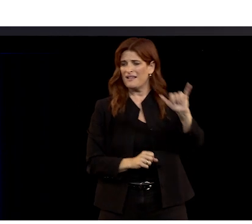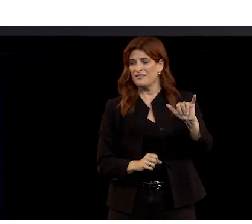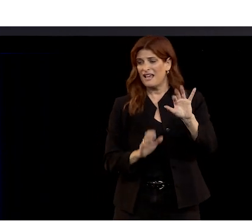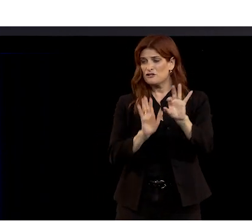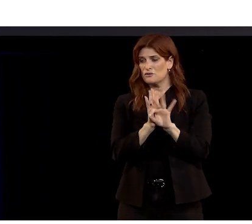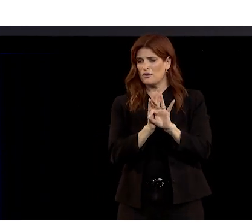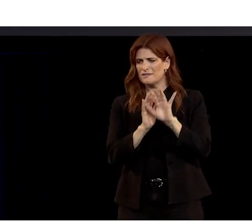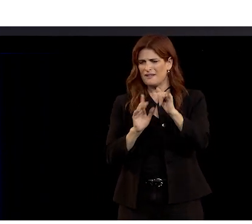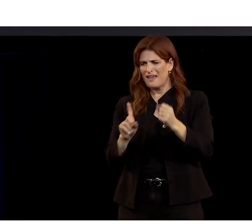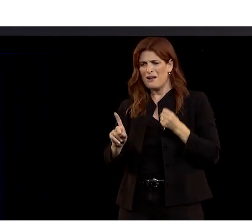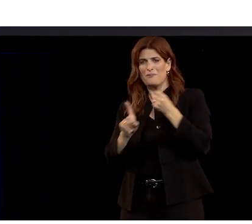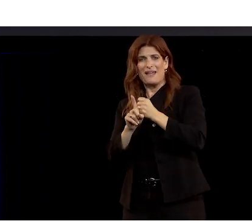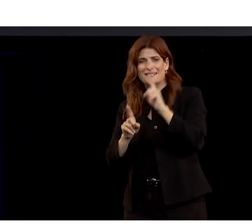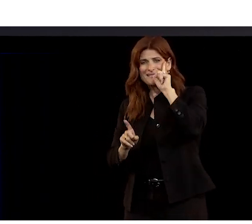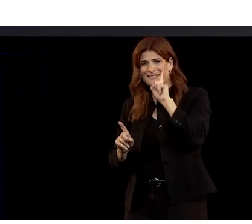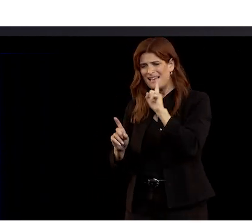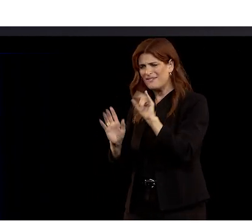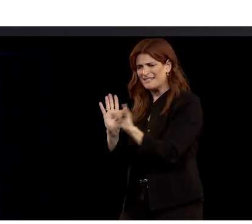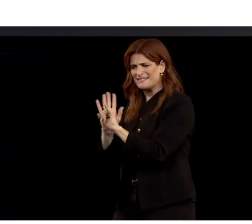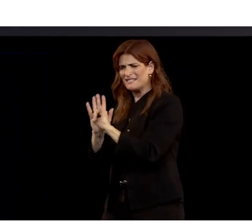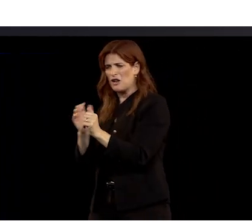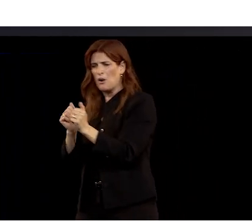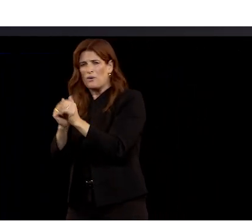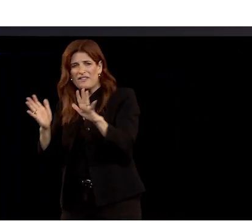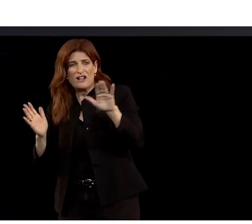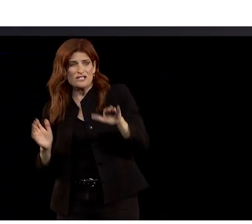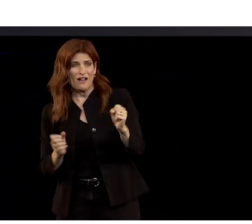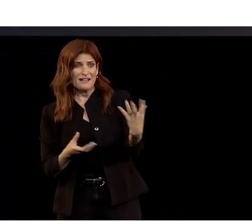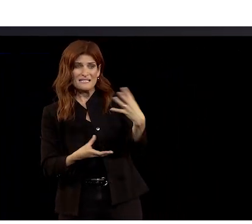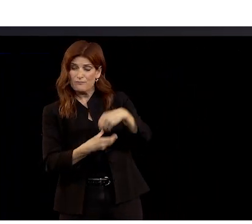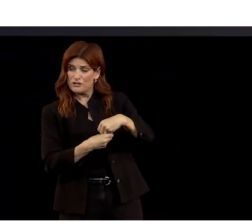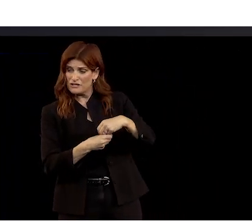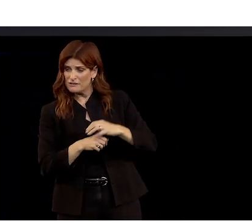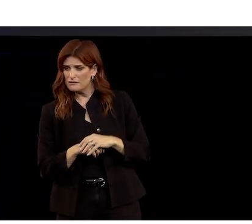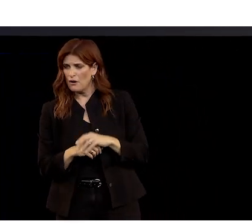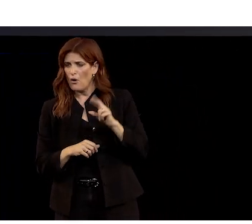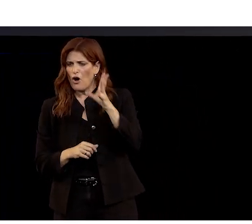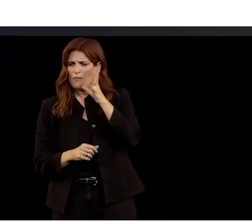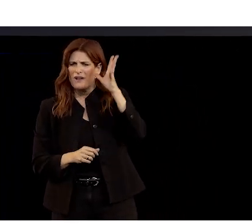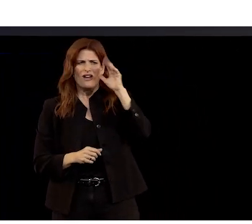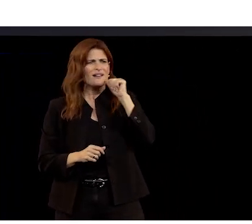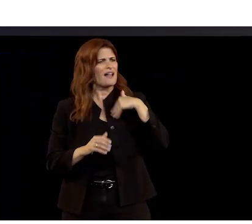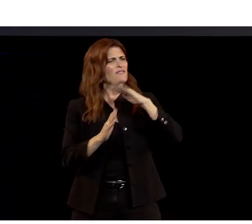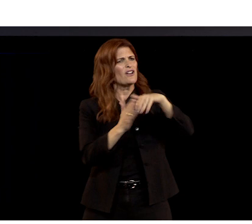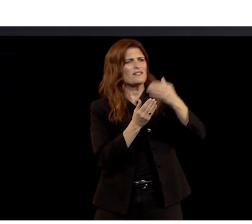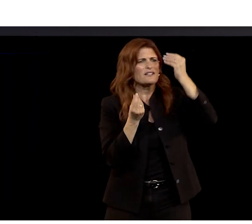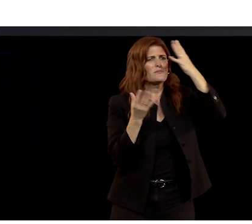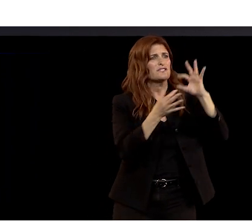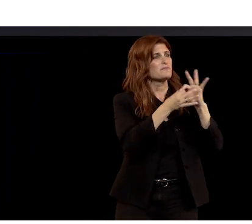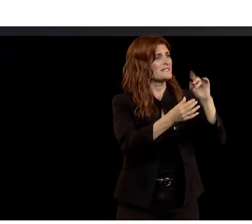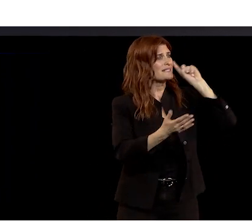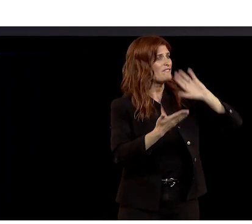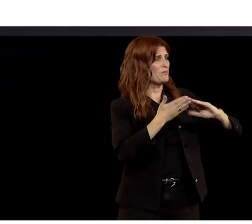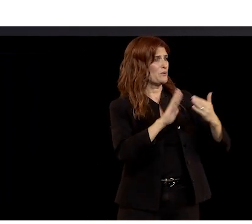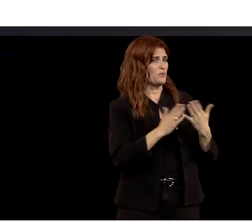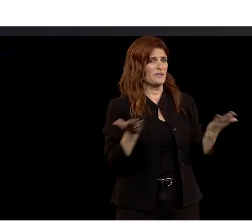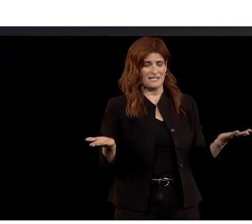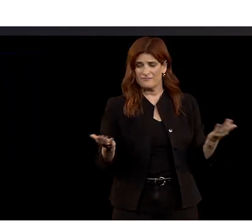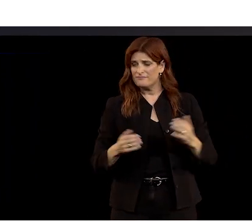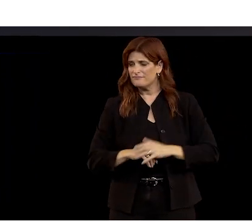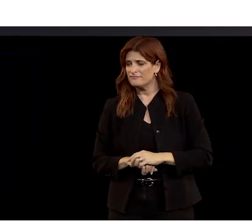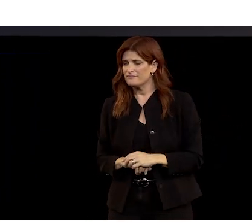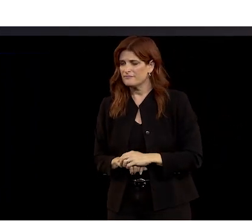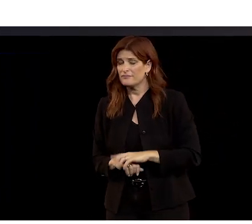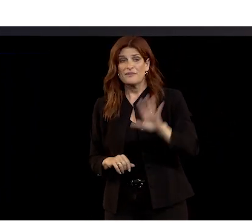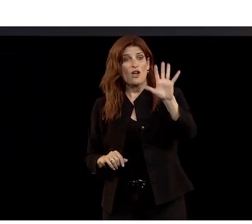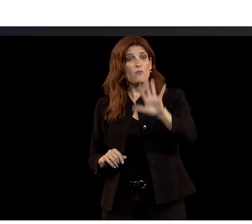and their value for it, their deaf identity, as well as living within the deaf community. They were asked if they could take a pill